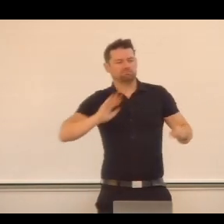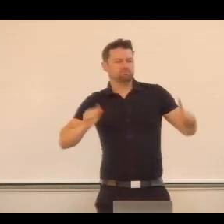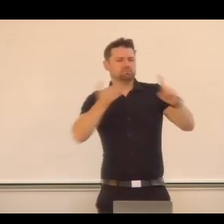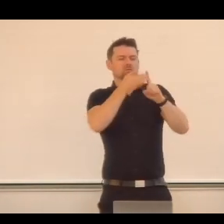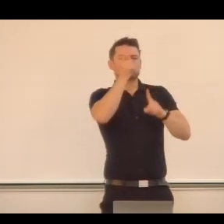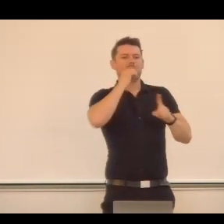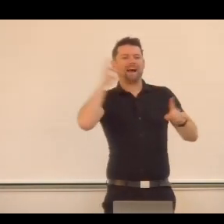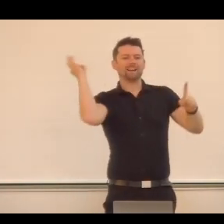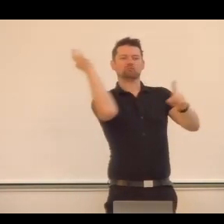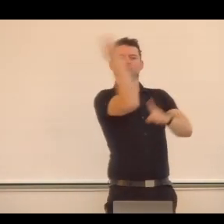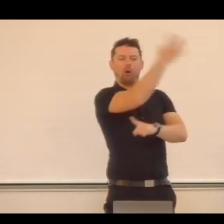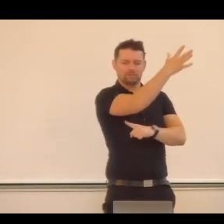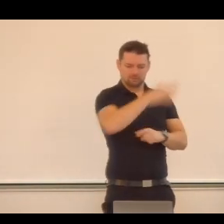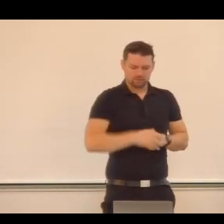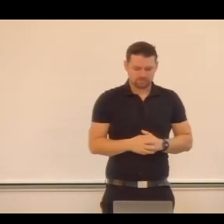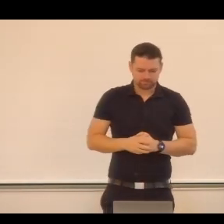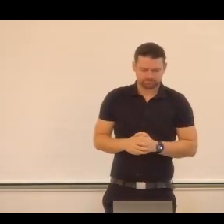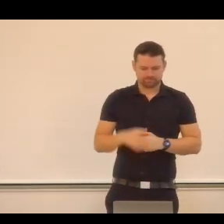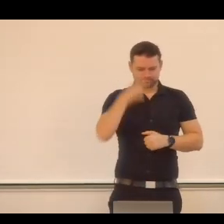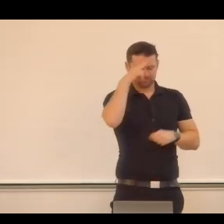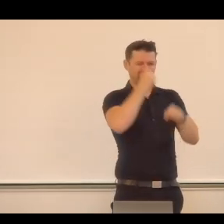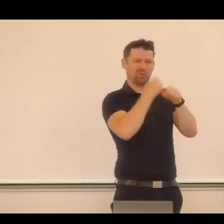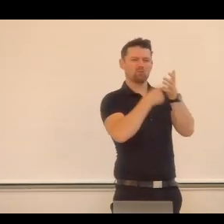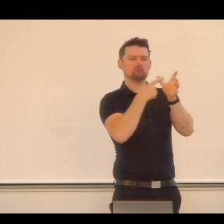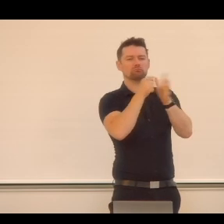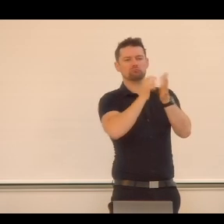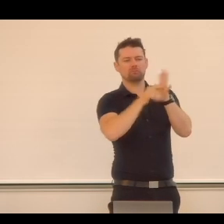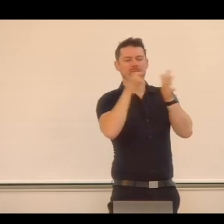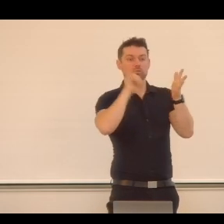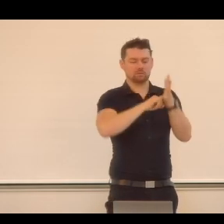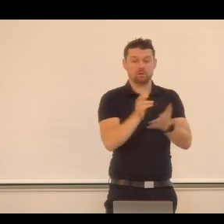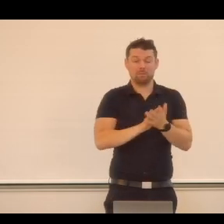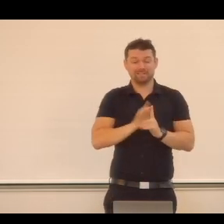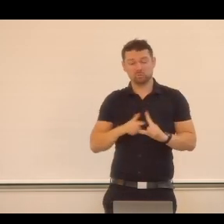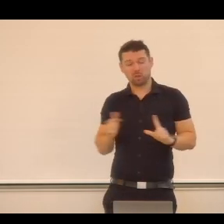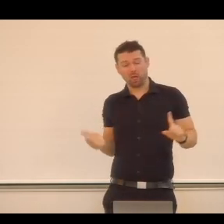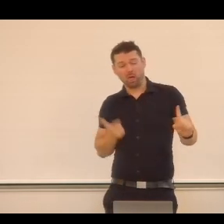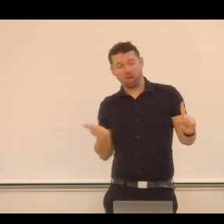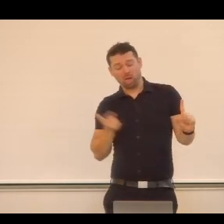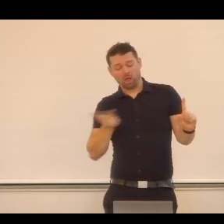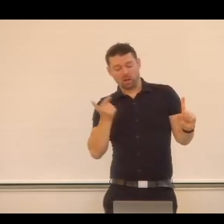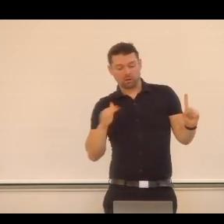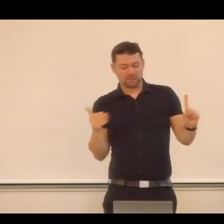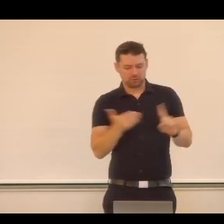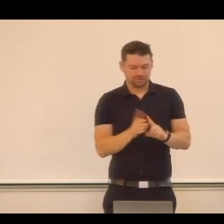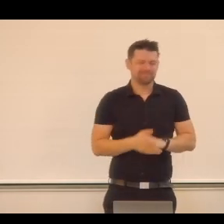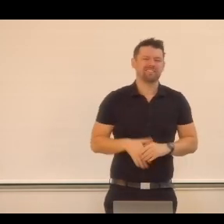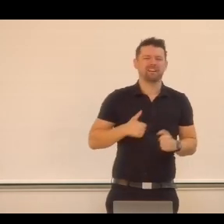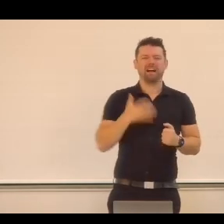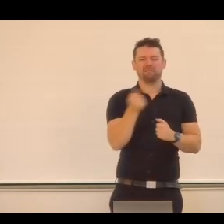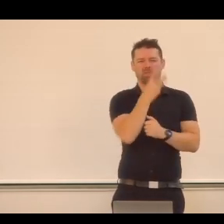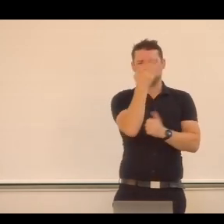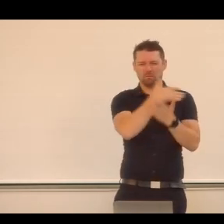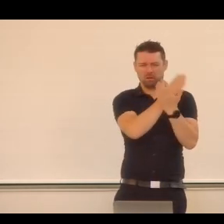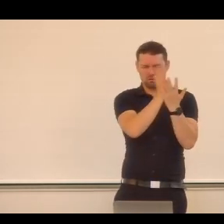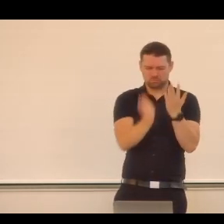was Geographos, or just Graphos. So it was a long mission, and I'll show you in a moment. Oh, there's 3 parts of it.